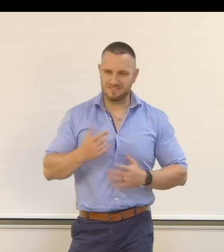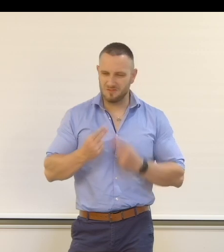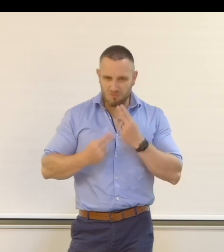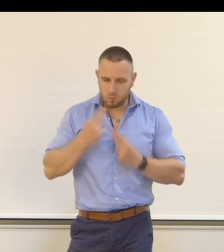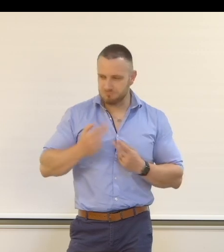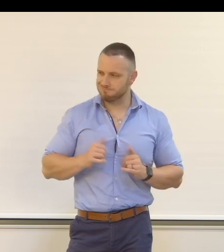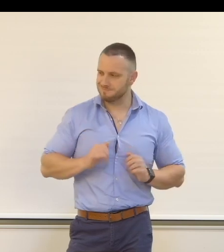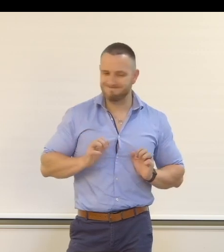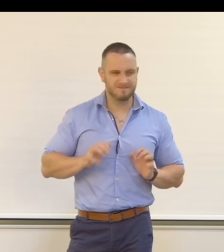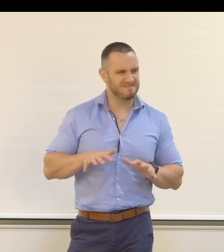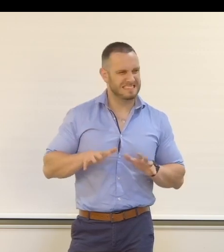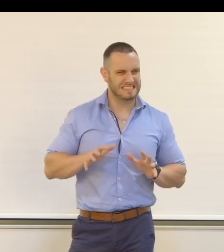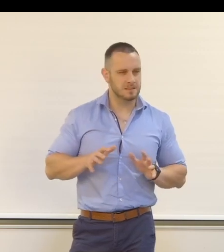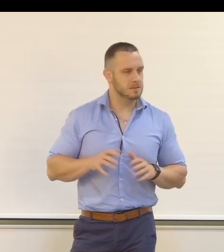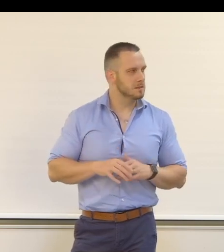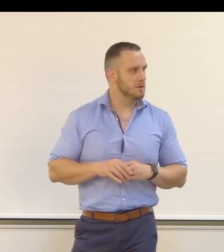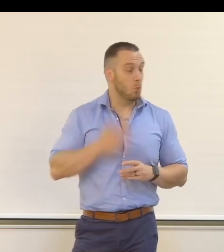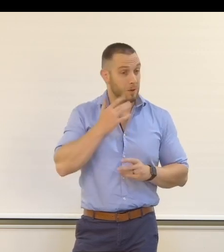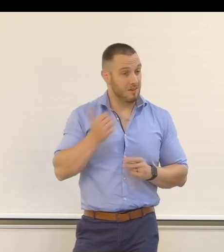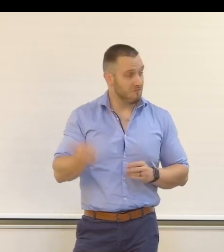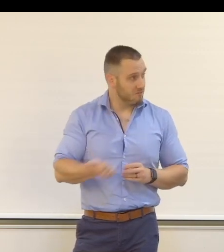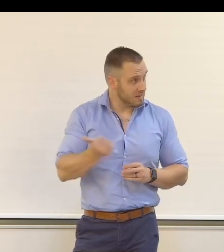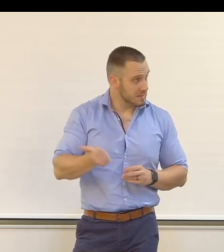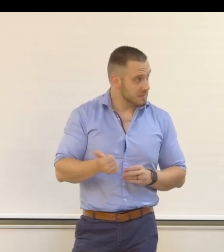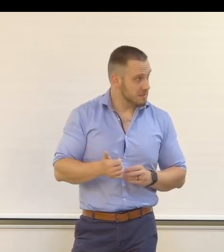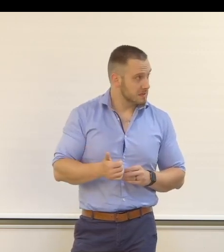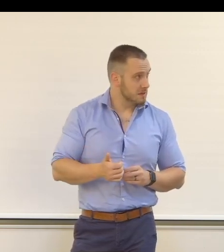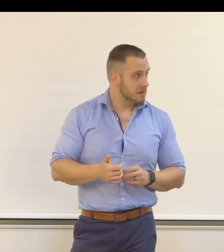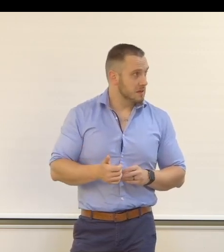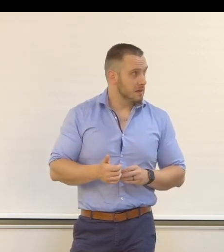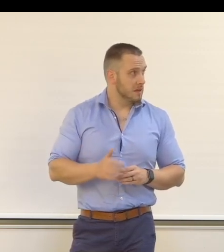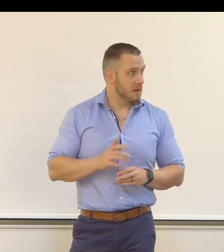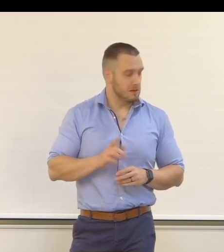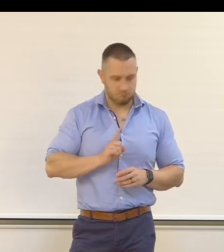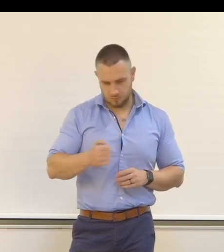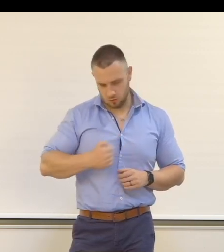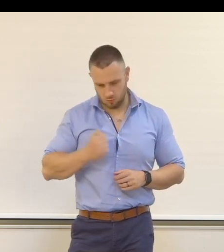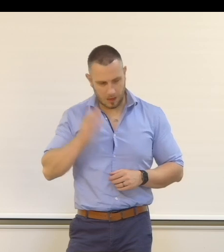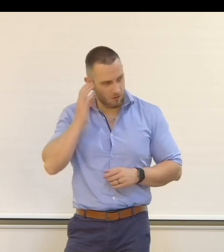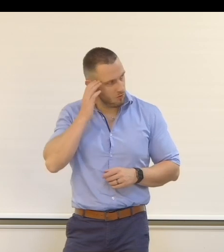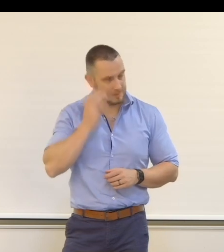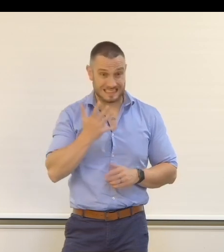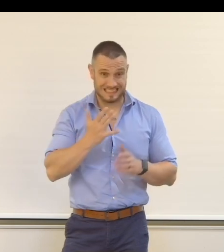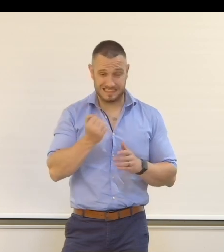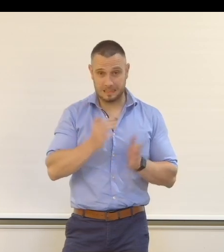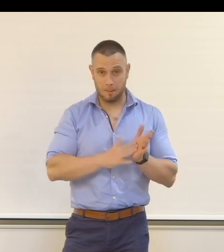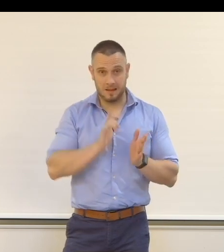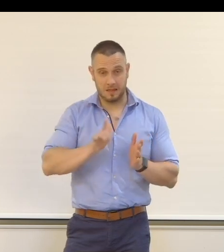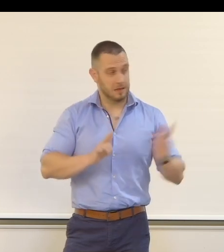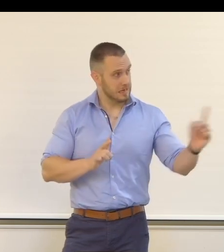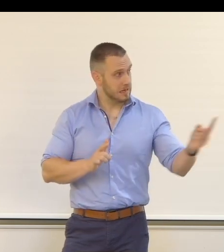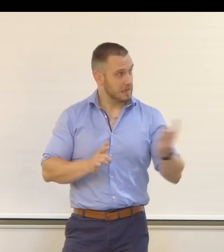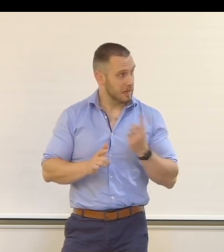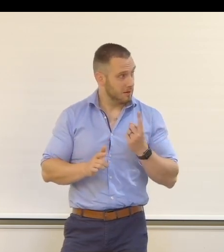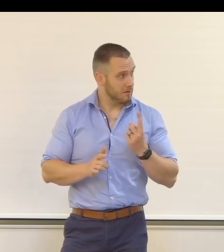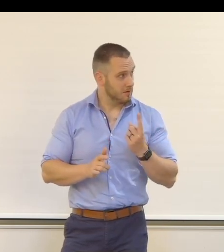like that. And after the meal, just a few minutes later, I went into my room, and 10 minutes later, he came, and that was the